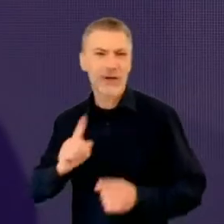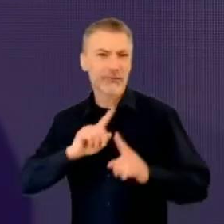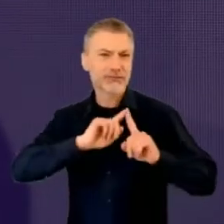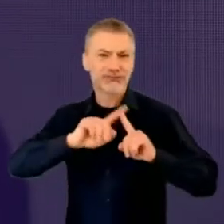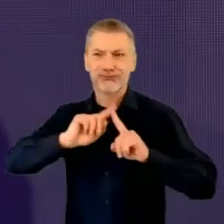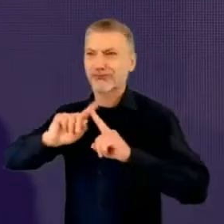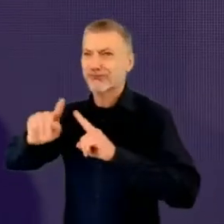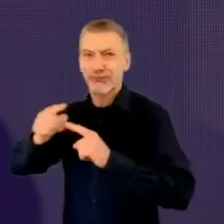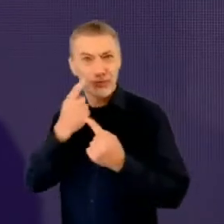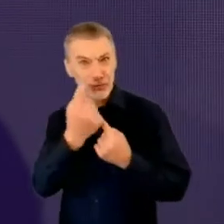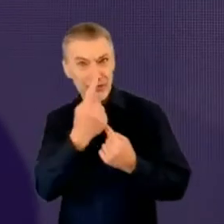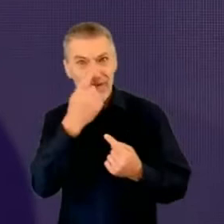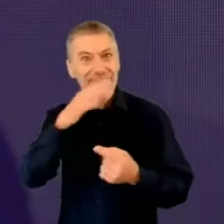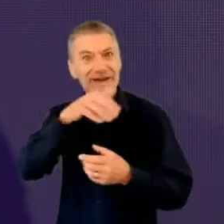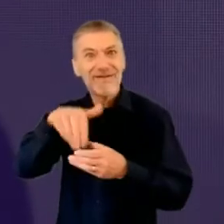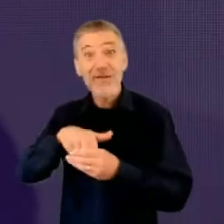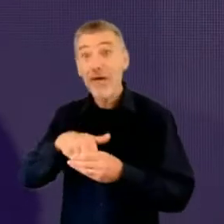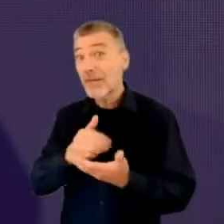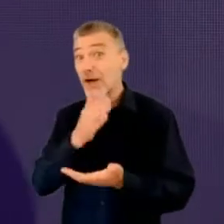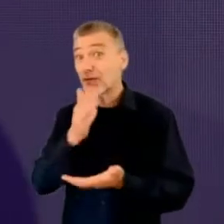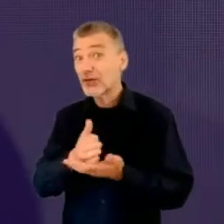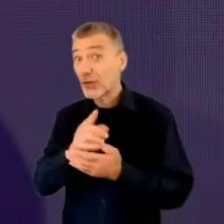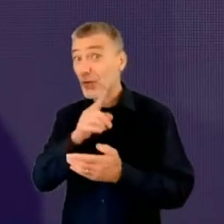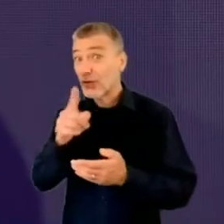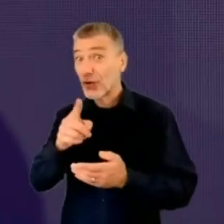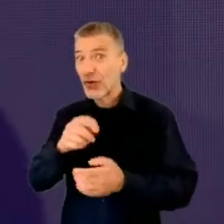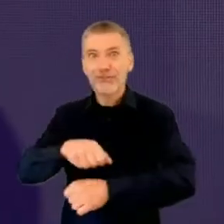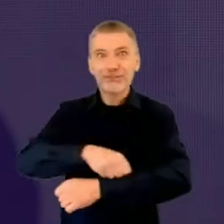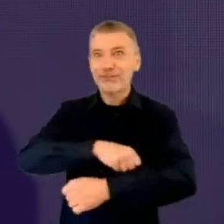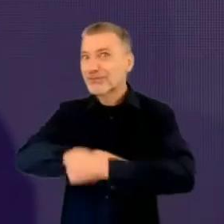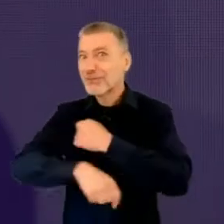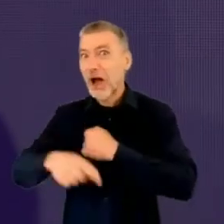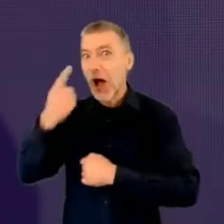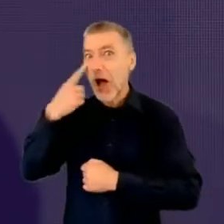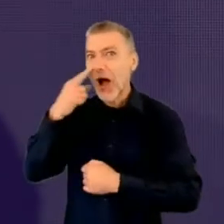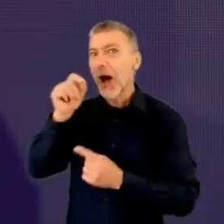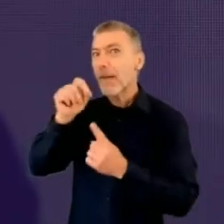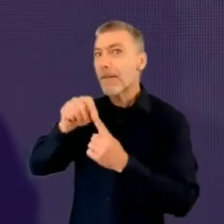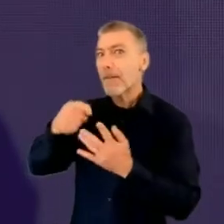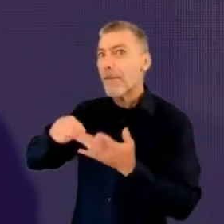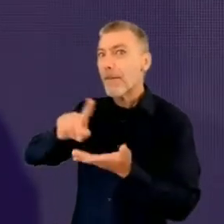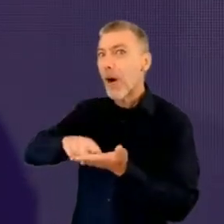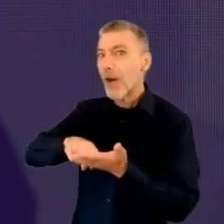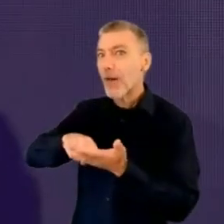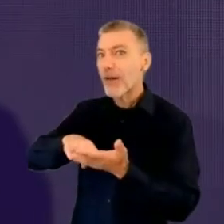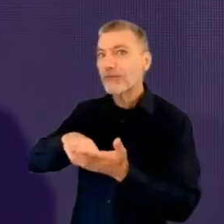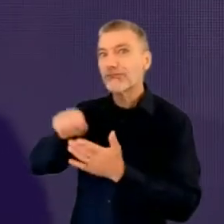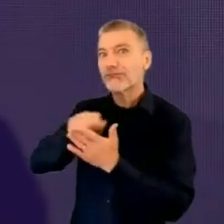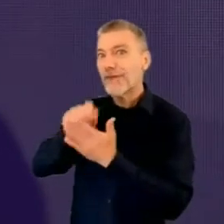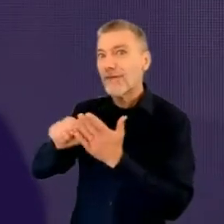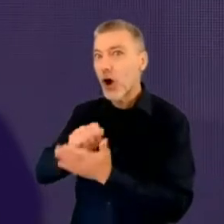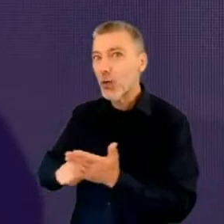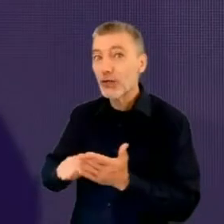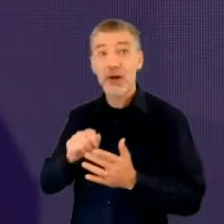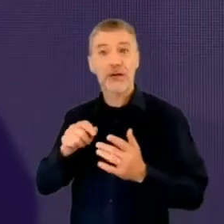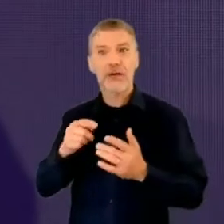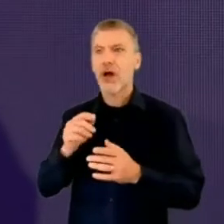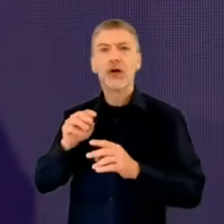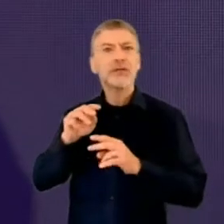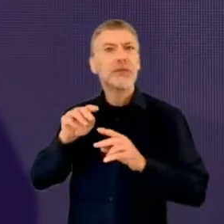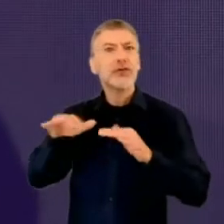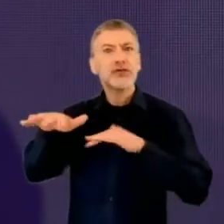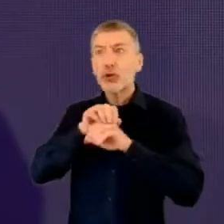today, so make sure you get in on the poll action. Post about the event on social and have a look at Big